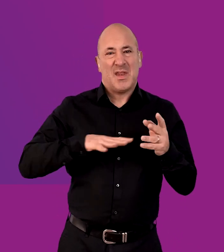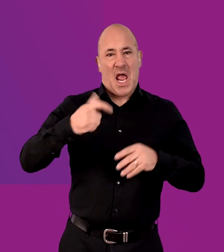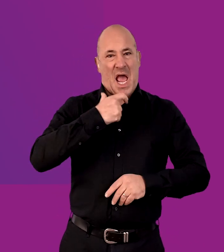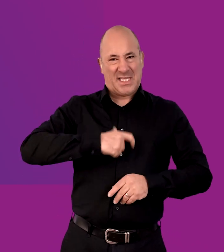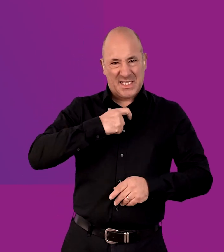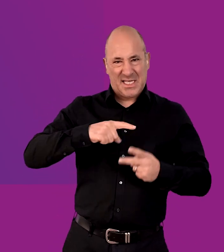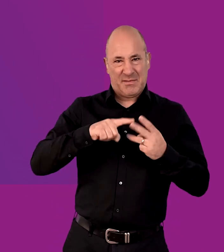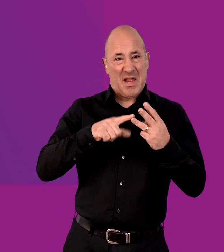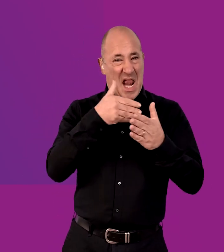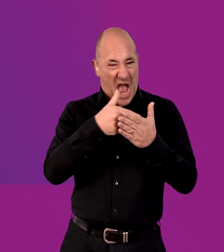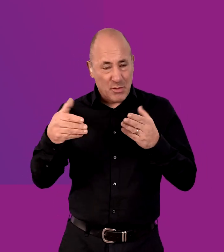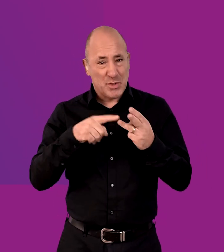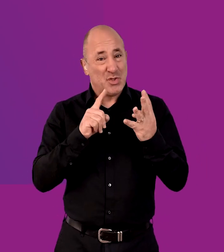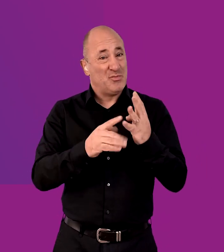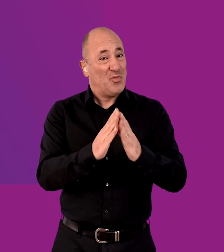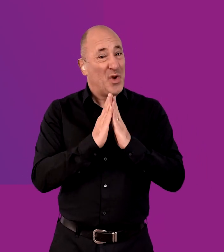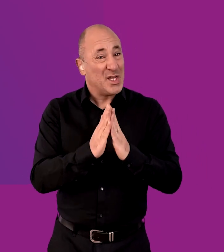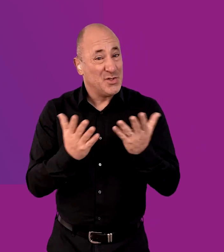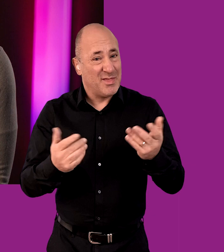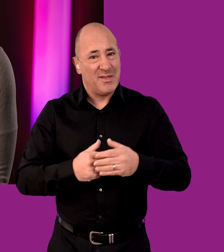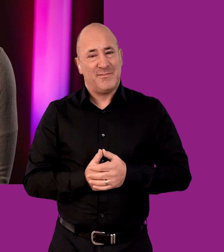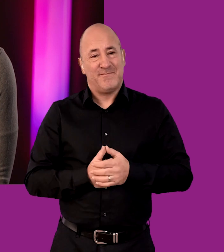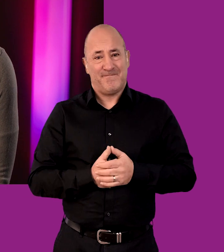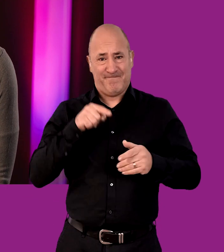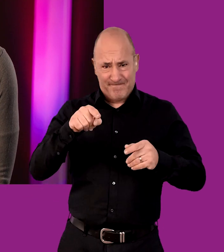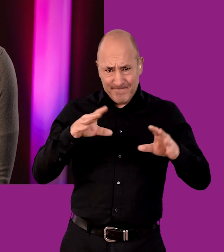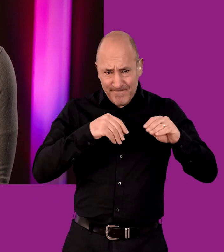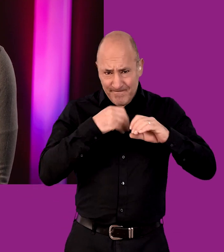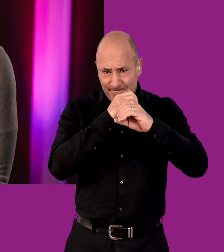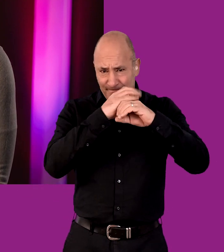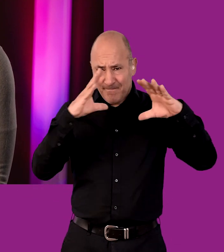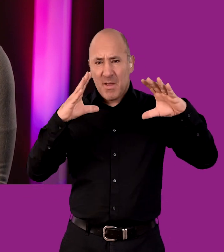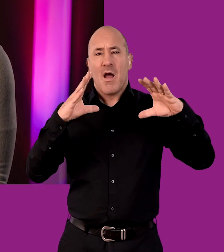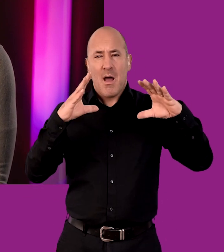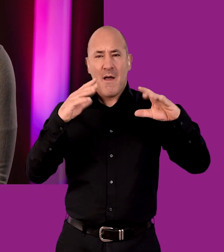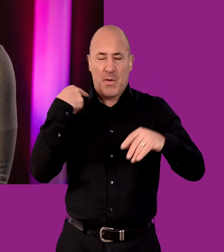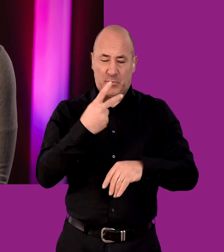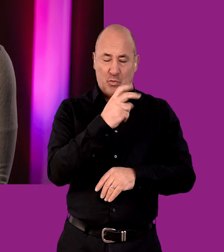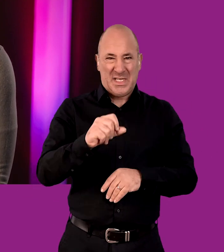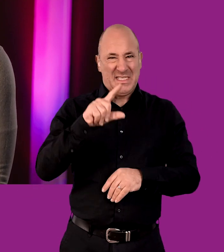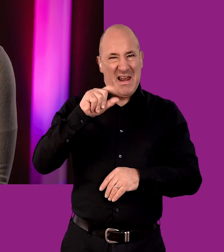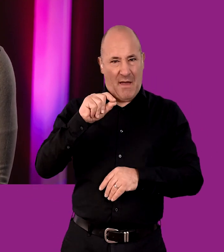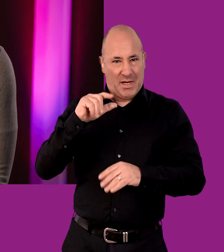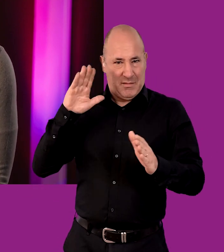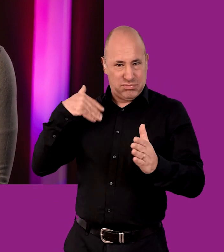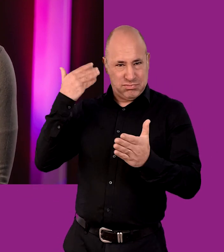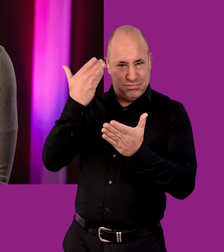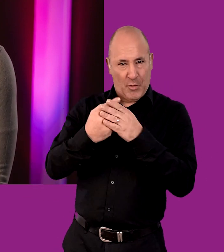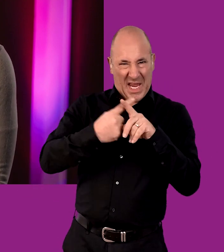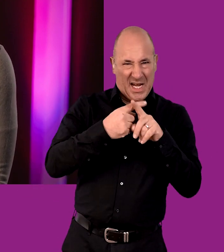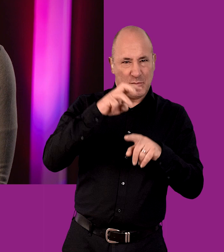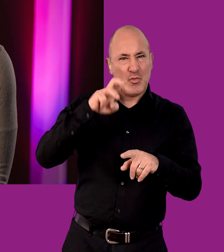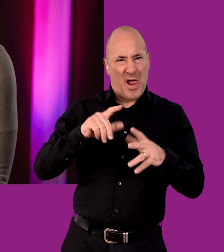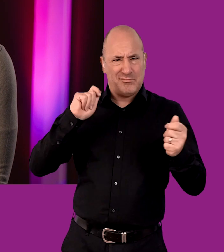national identity, language and religion. These results allow us to fully appreciate the diverse cultural identity of England and